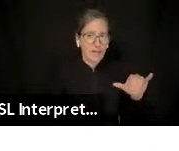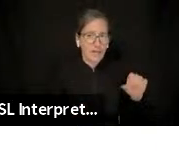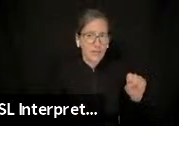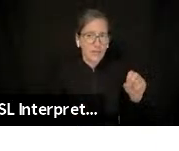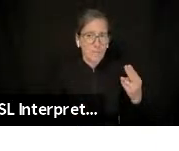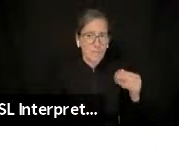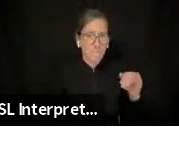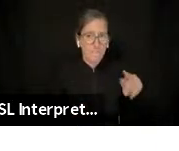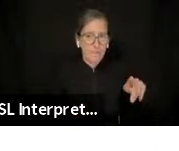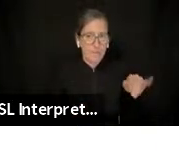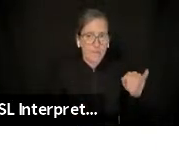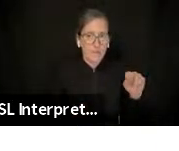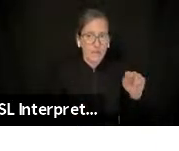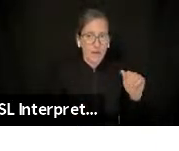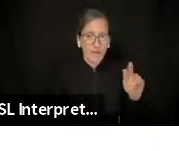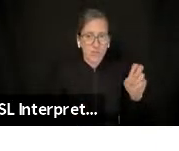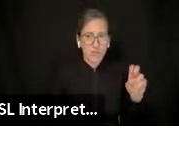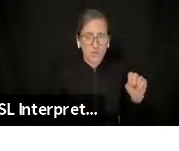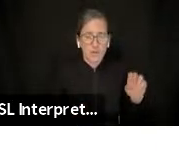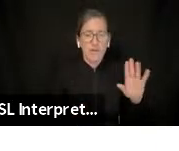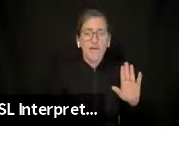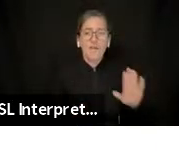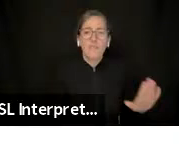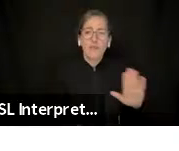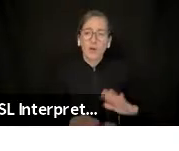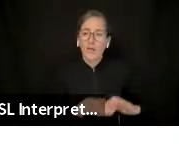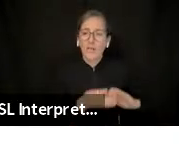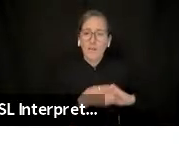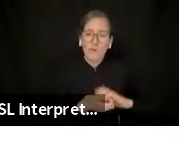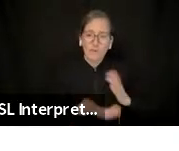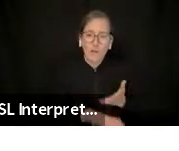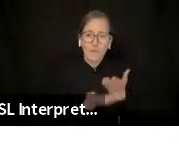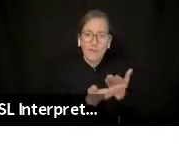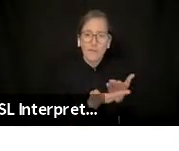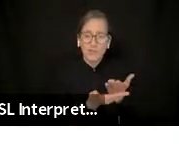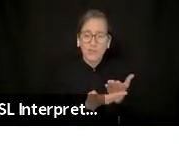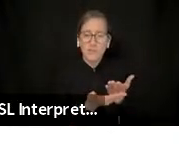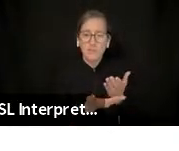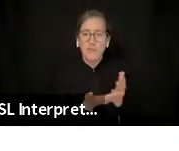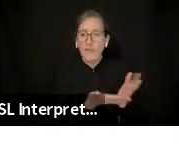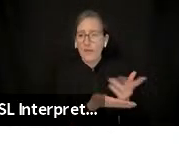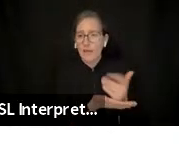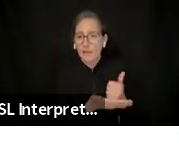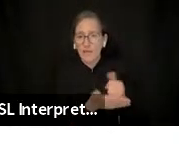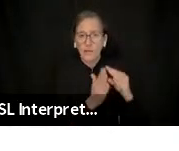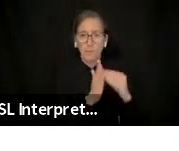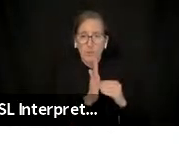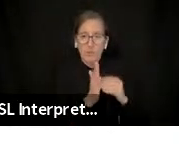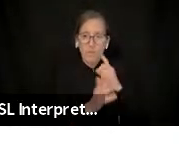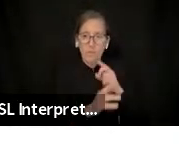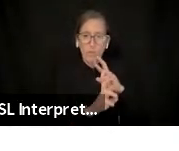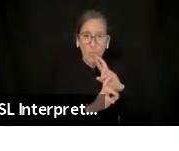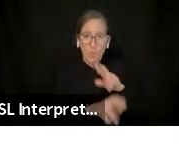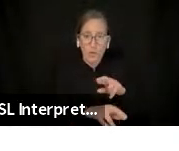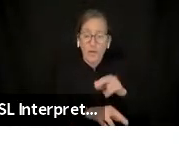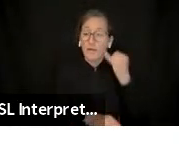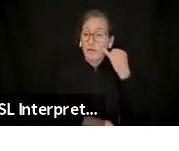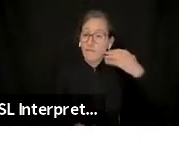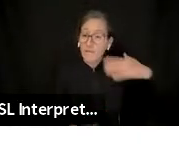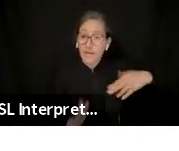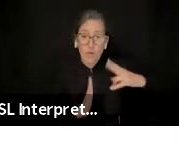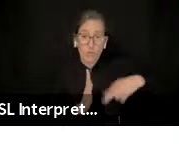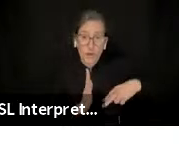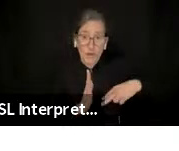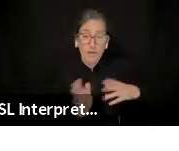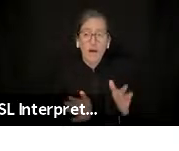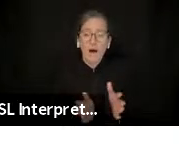collaborative recommendations that they put together in this report. I'd encourage you, if you haven't had a chance yet to read that report, to